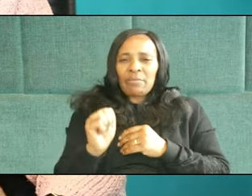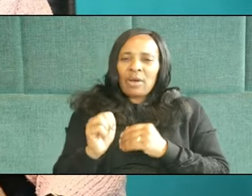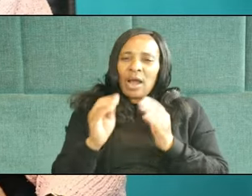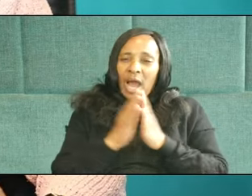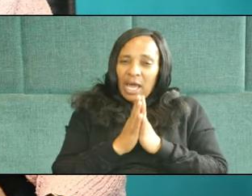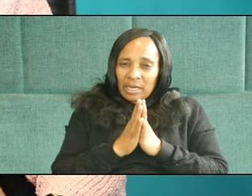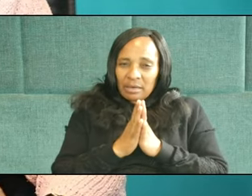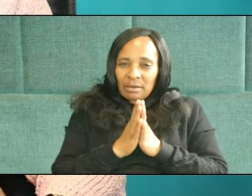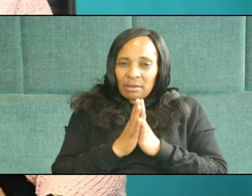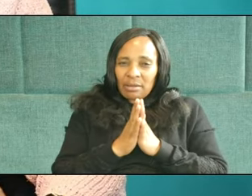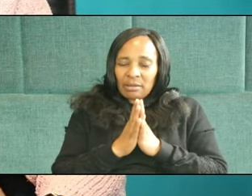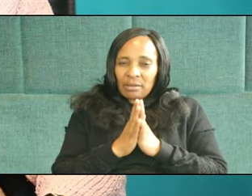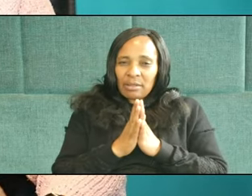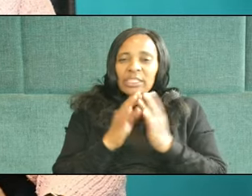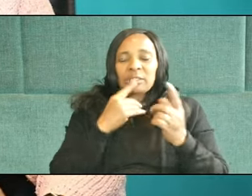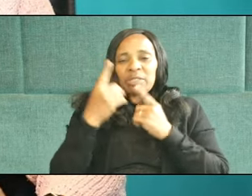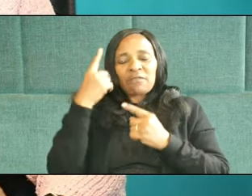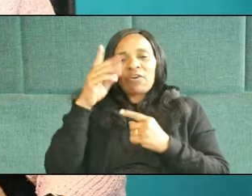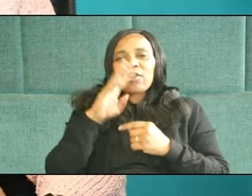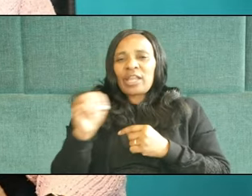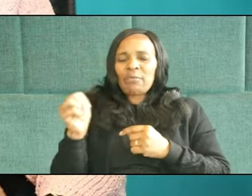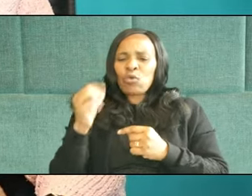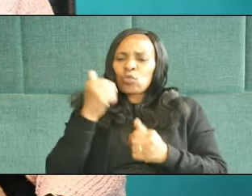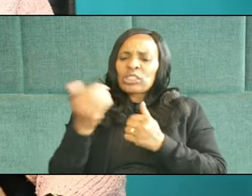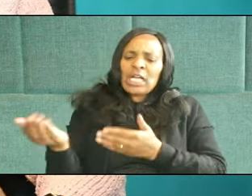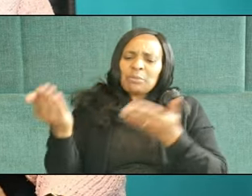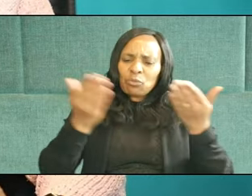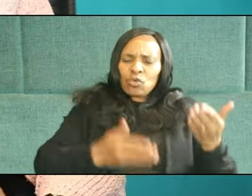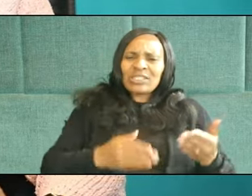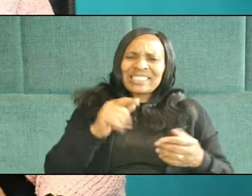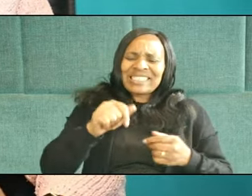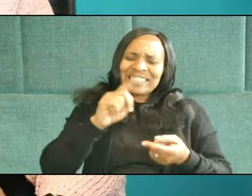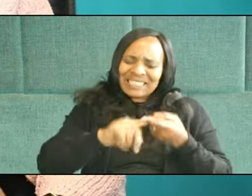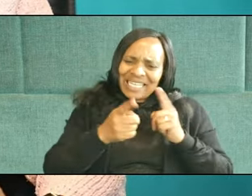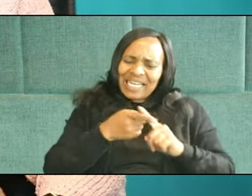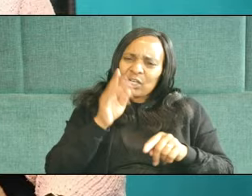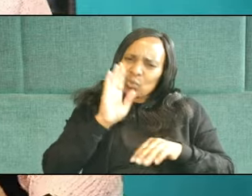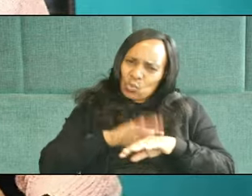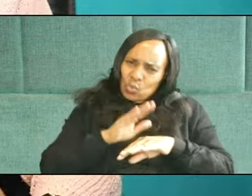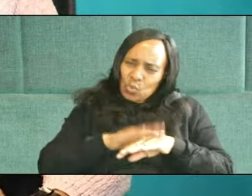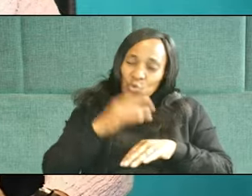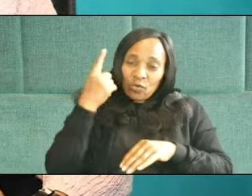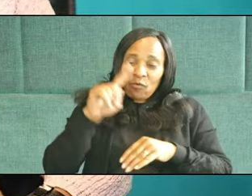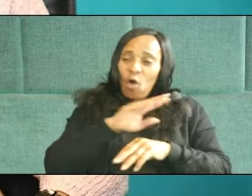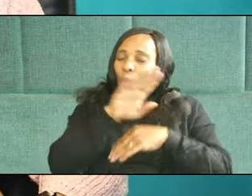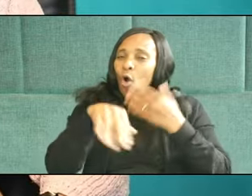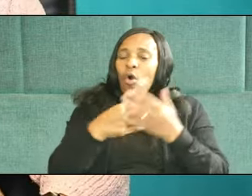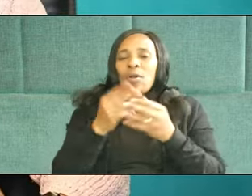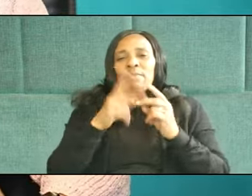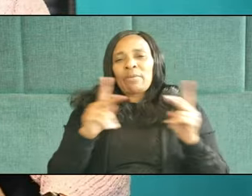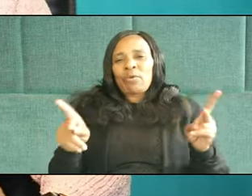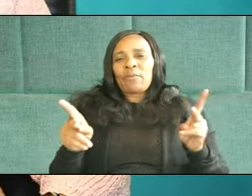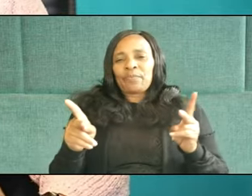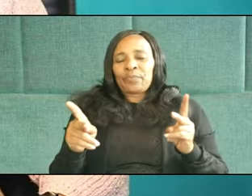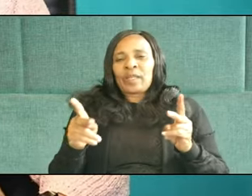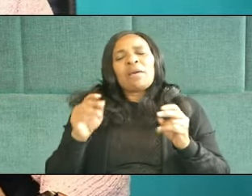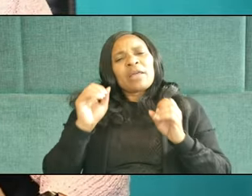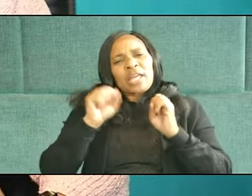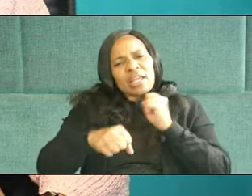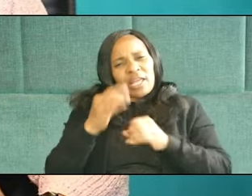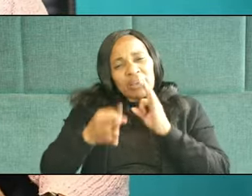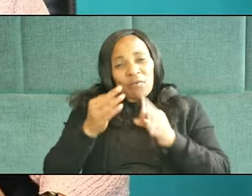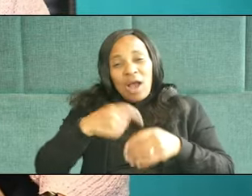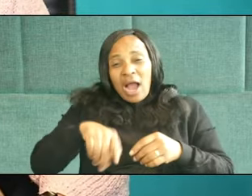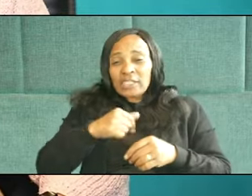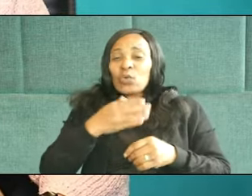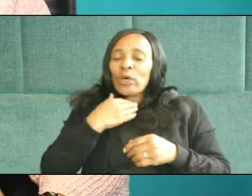brought a standard to the people around David. He was being an example. And if we want to be examples to the rest of the